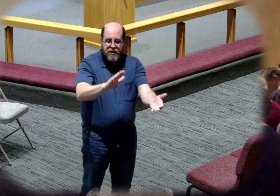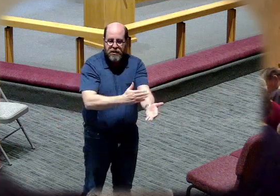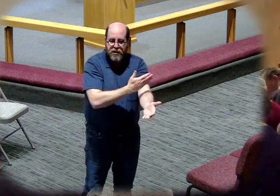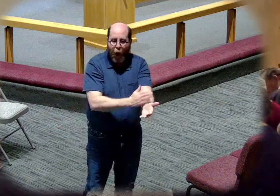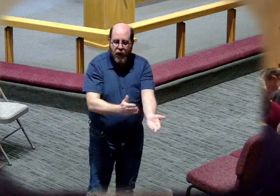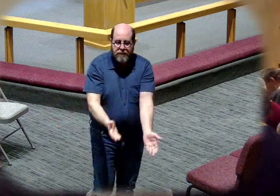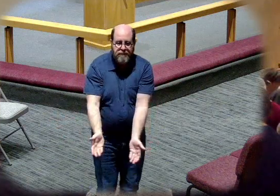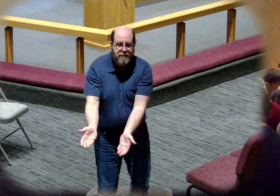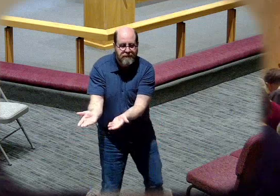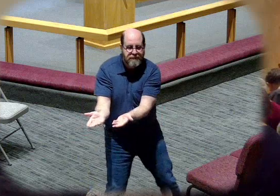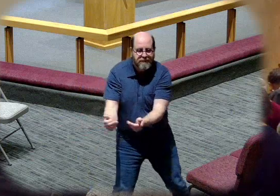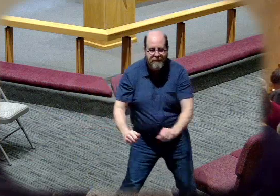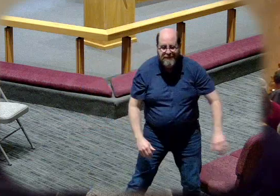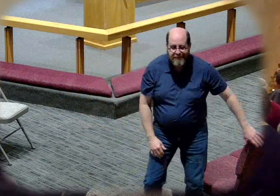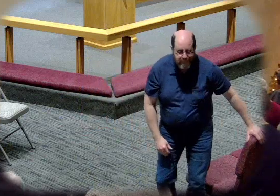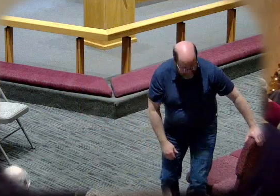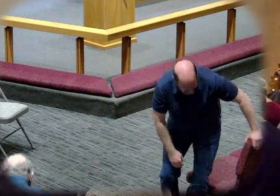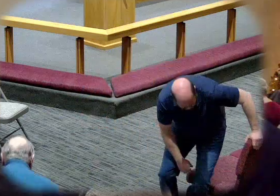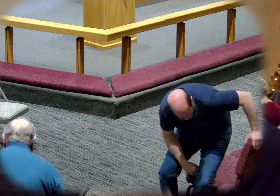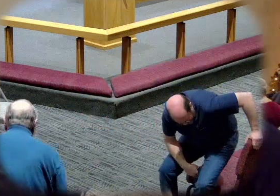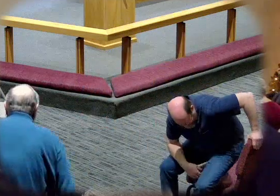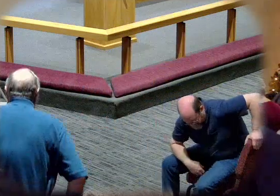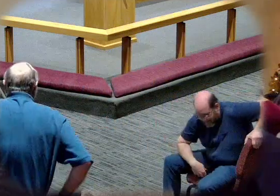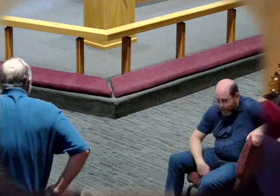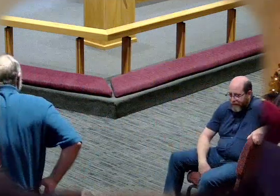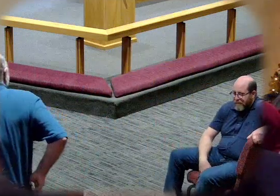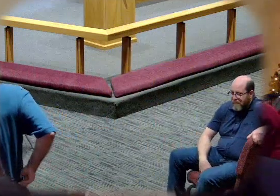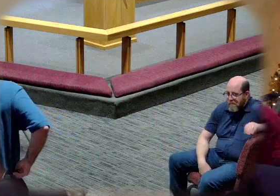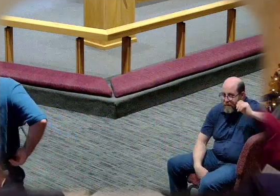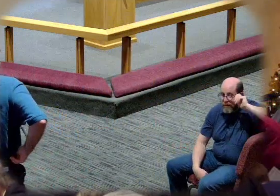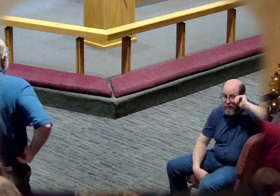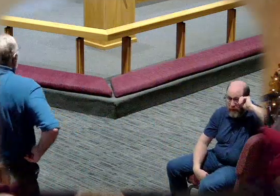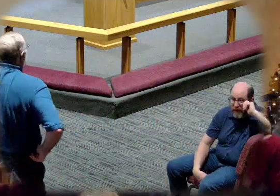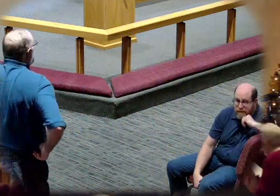of Thankfulness and Praise. Congregation, please be seated.